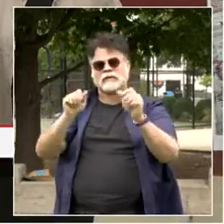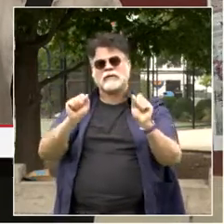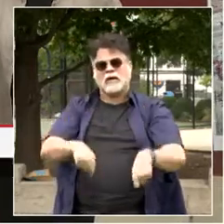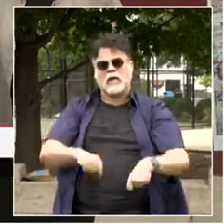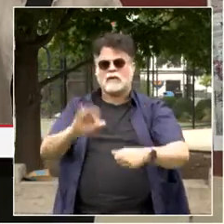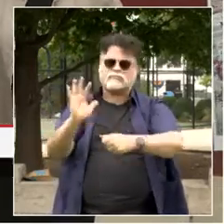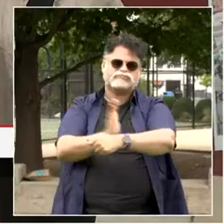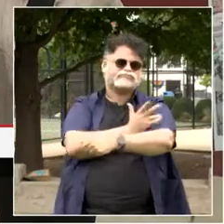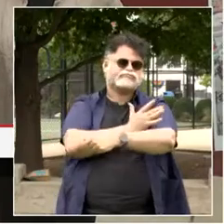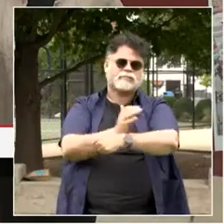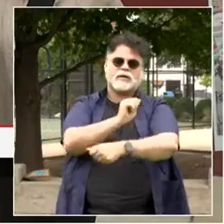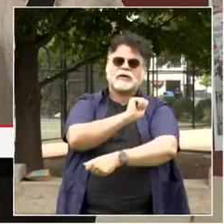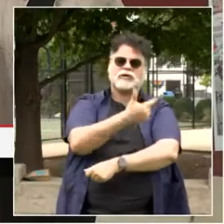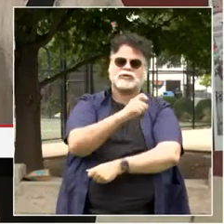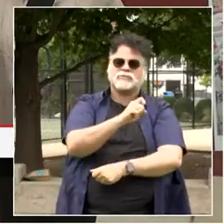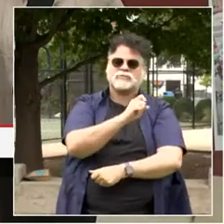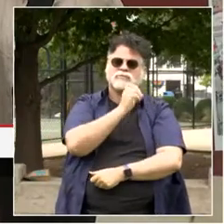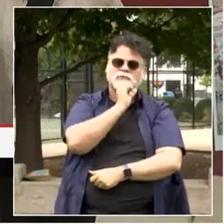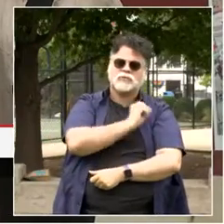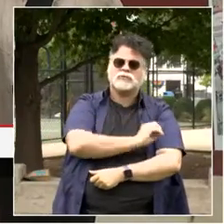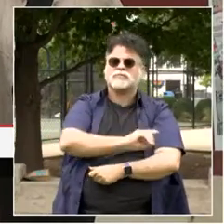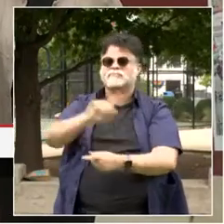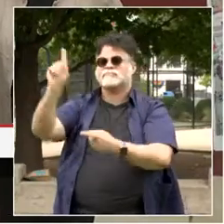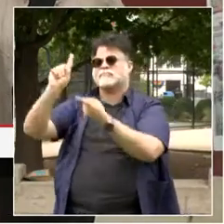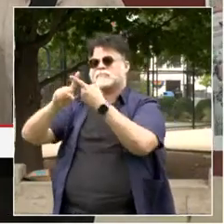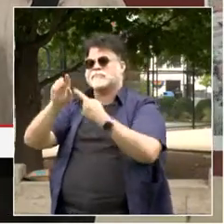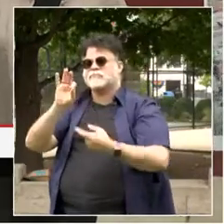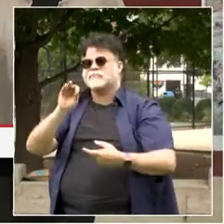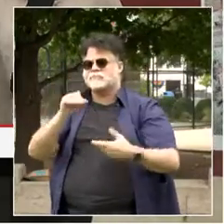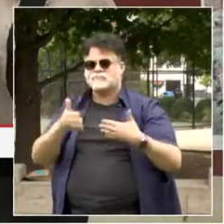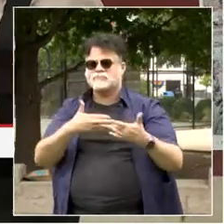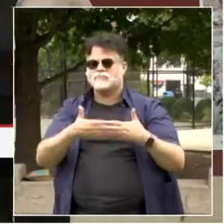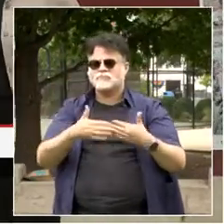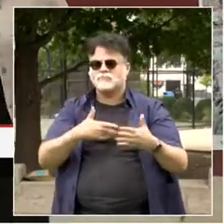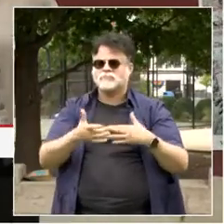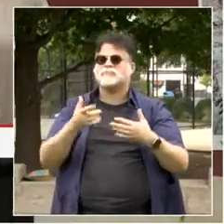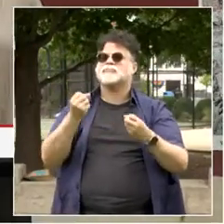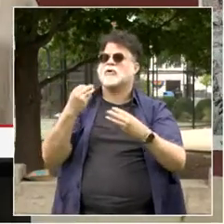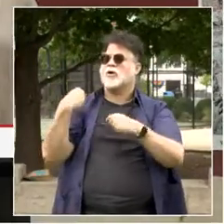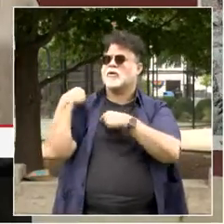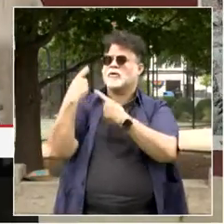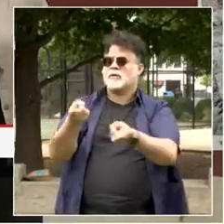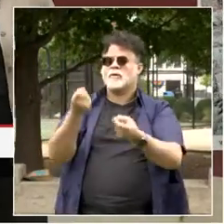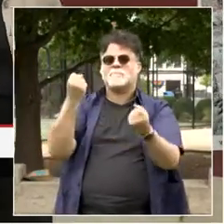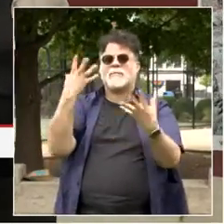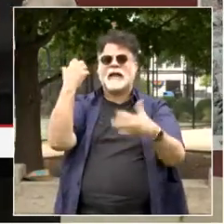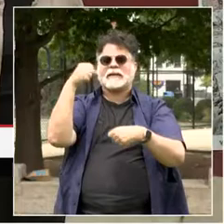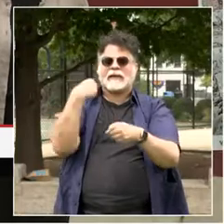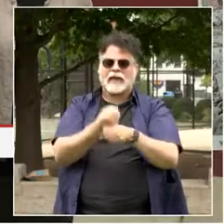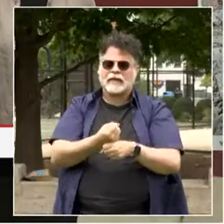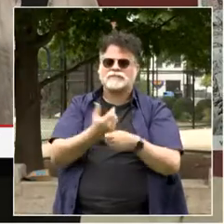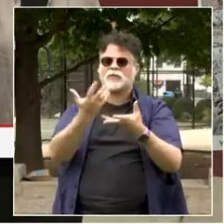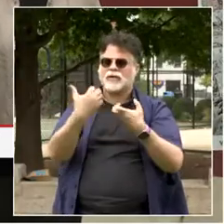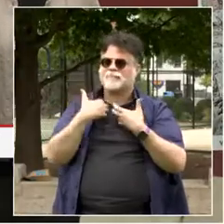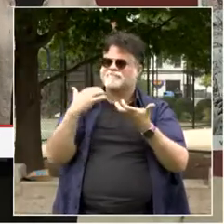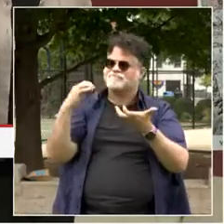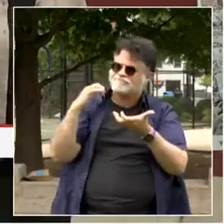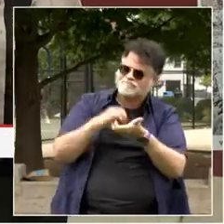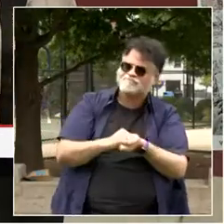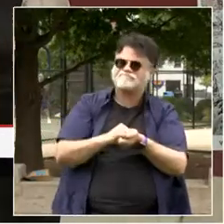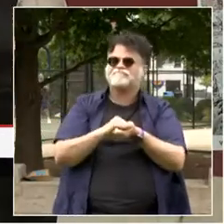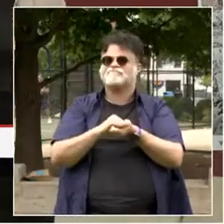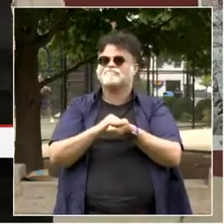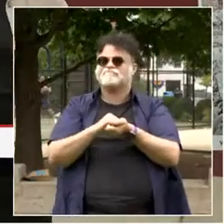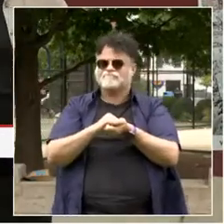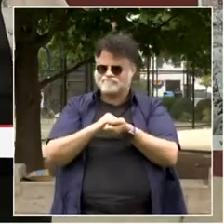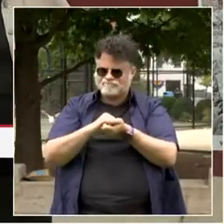the Stead Park Center project is the culmination of many years of collaboration and community outreach. Since 2017, we've